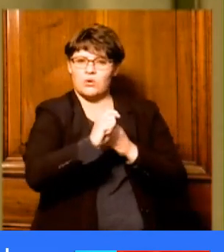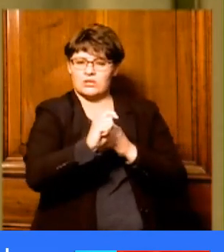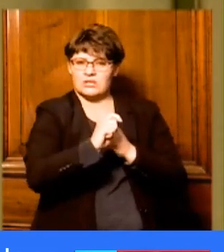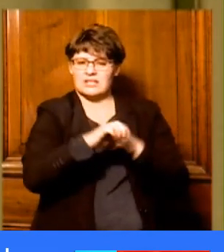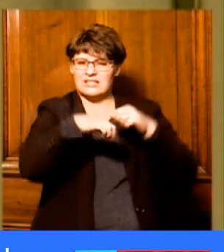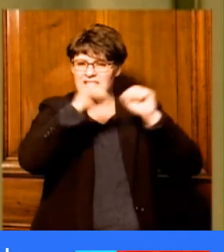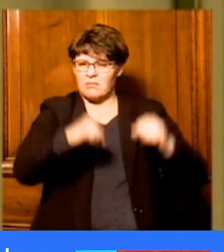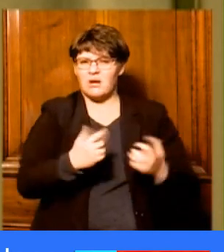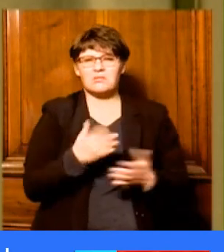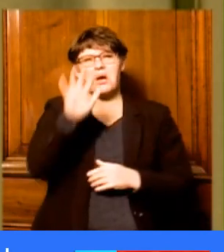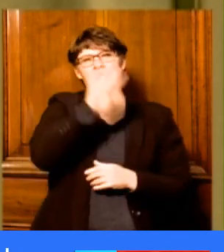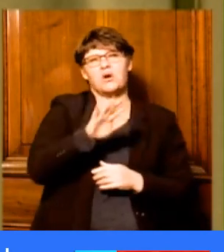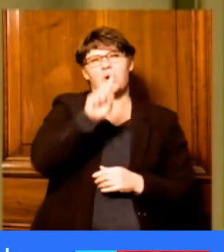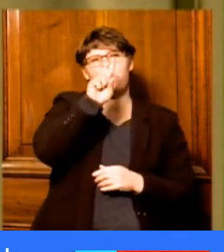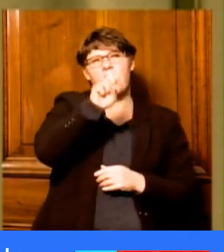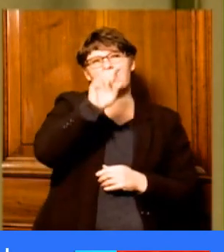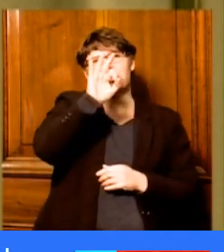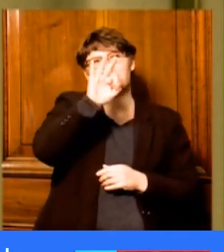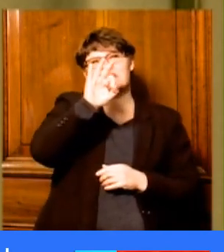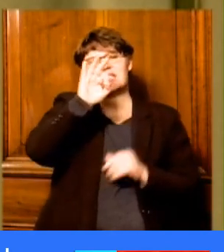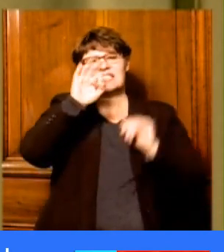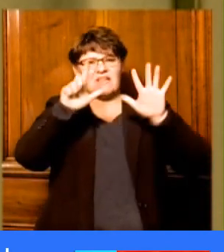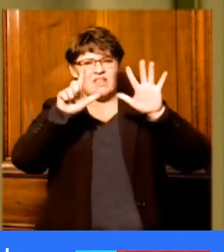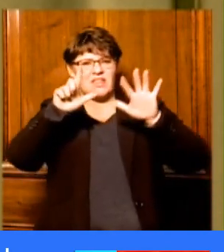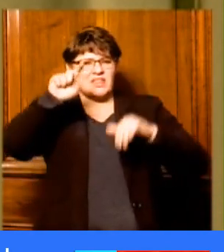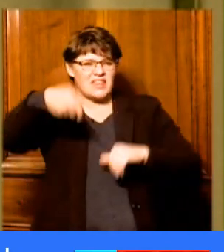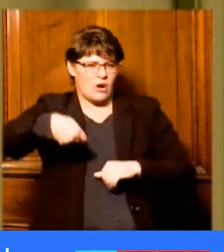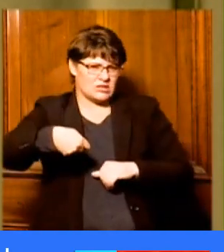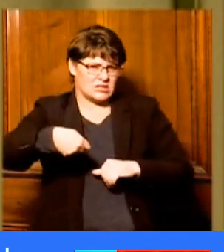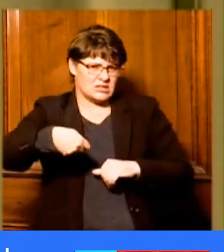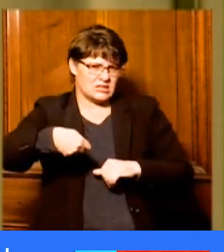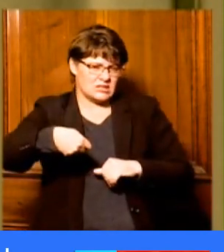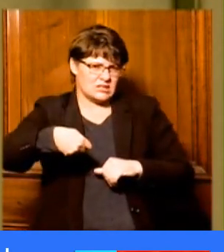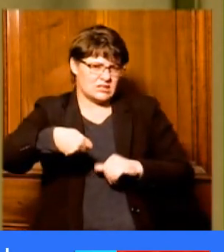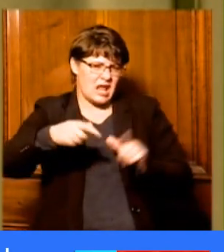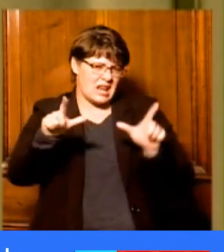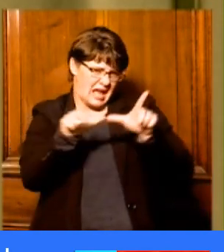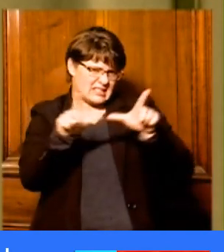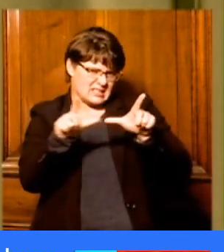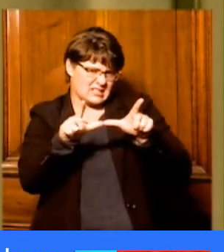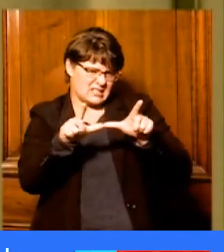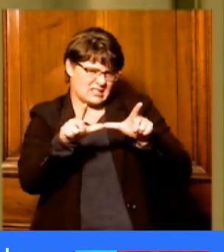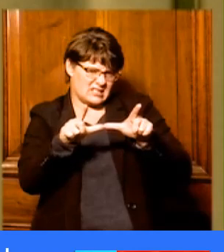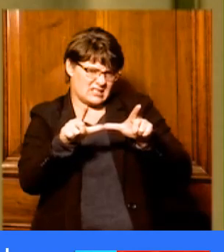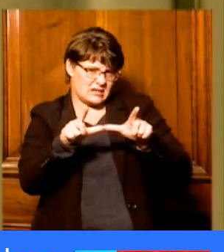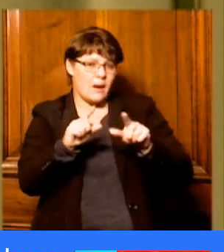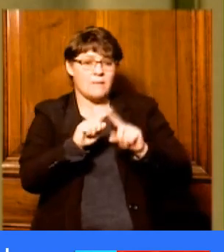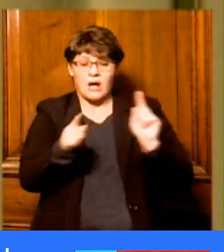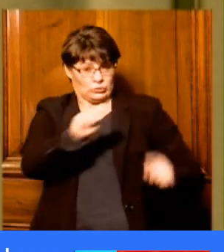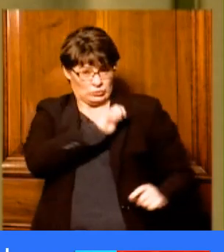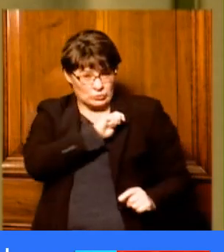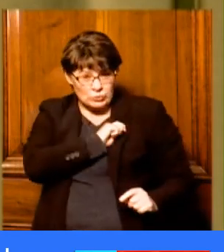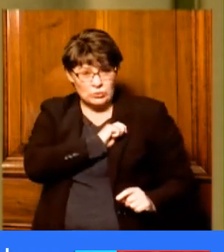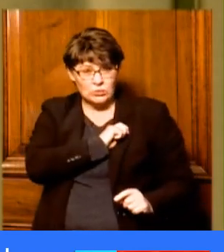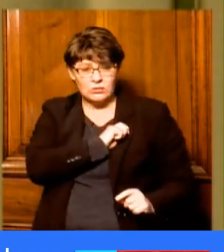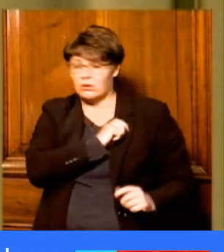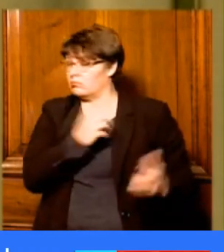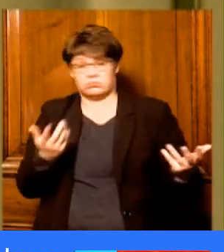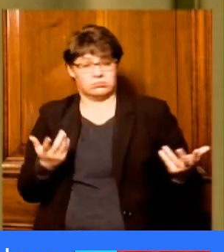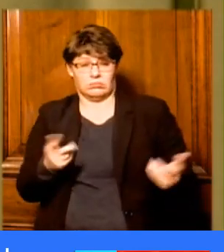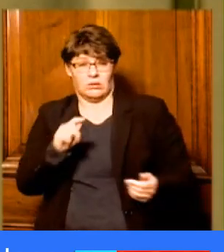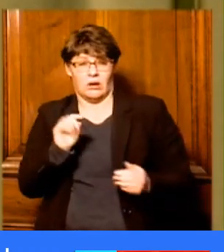about 137,000 licensed, valid operators. But in reality, we've got in excess